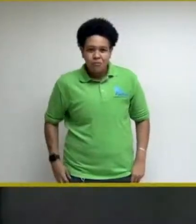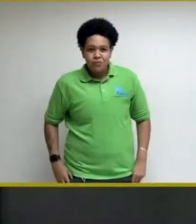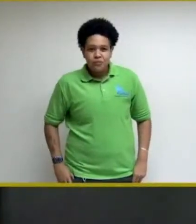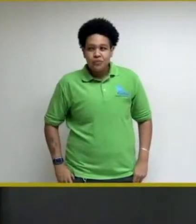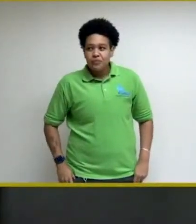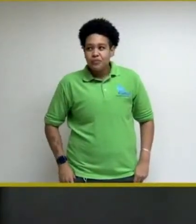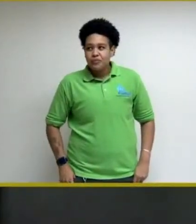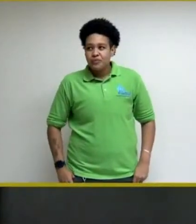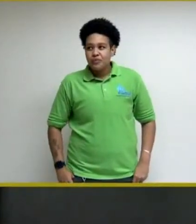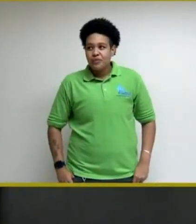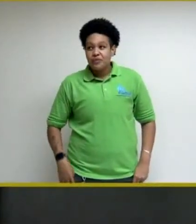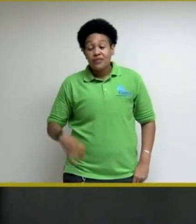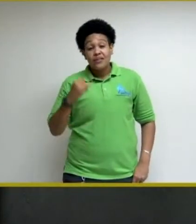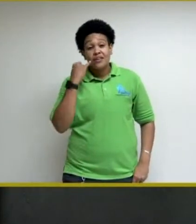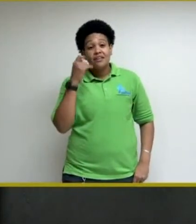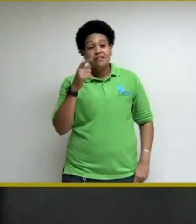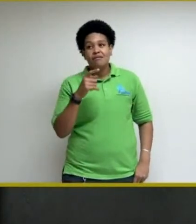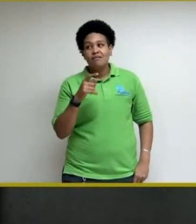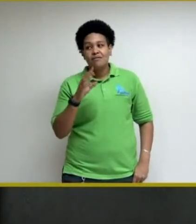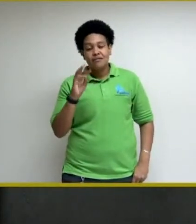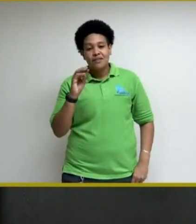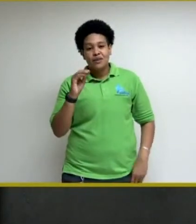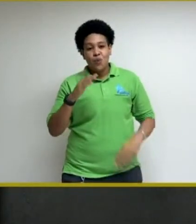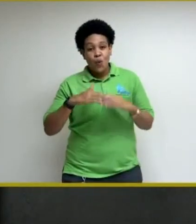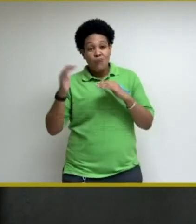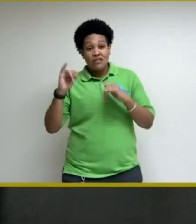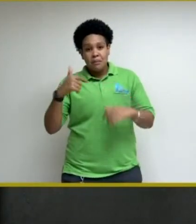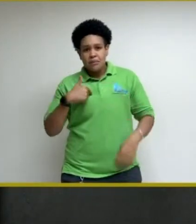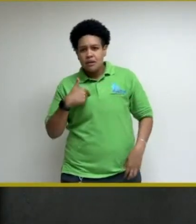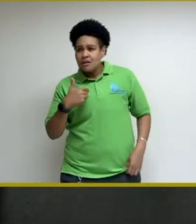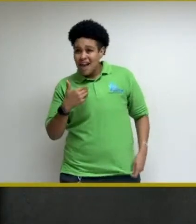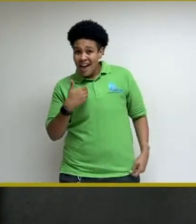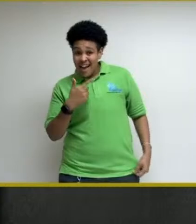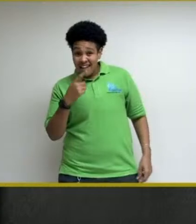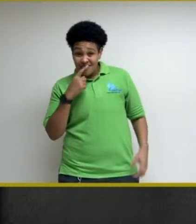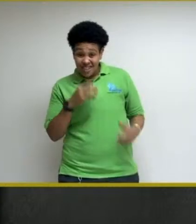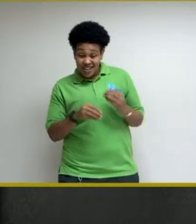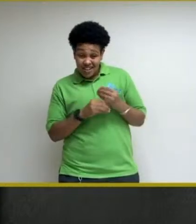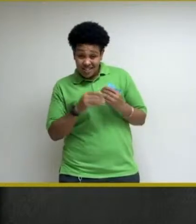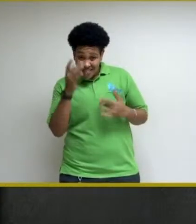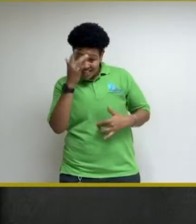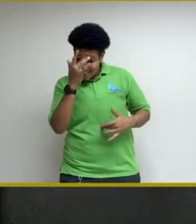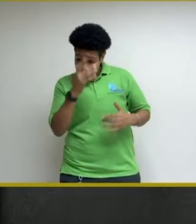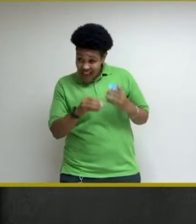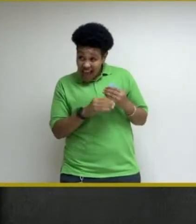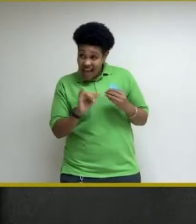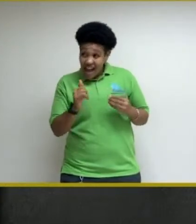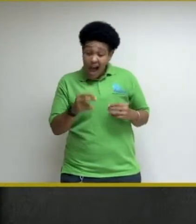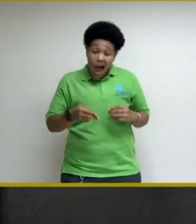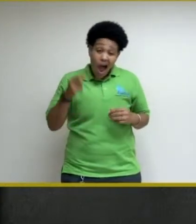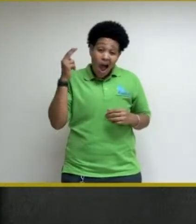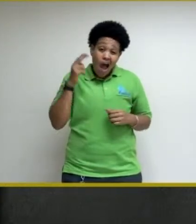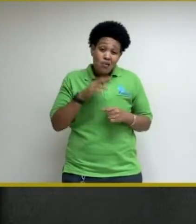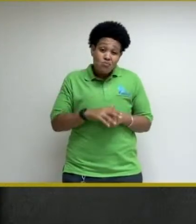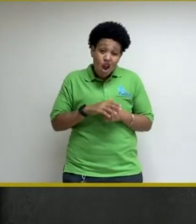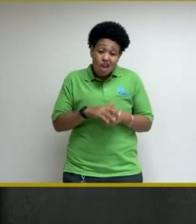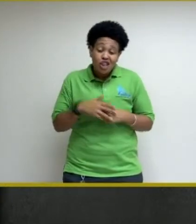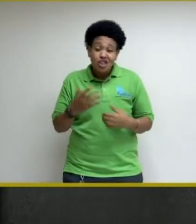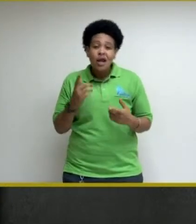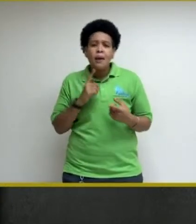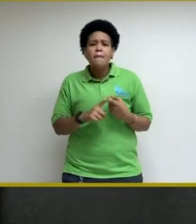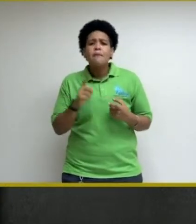If you are 60 or older like me and have underlying health conditions such as high blood pressure